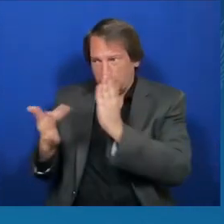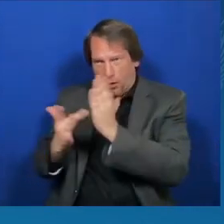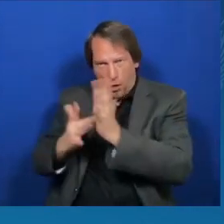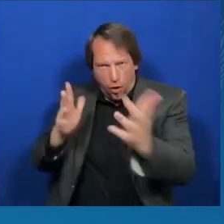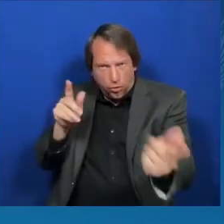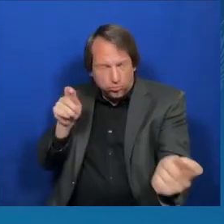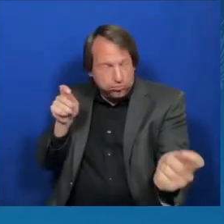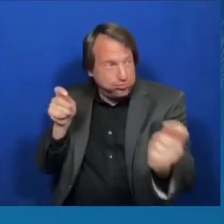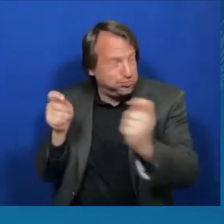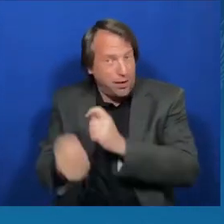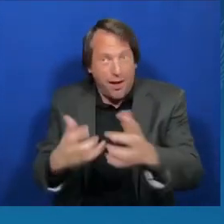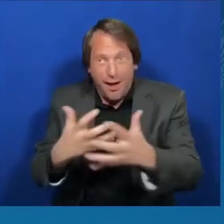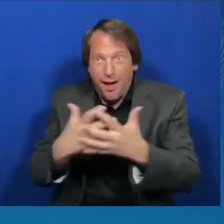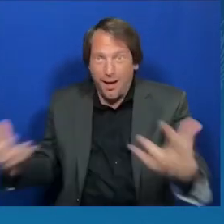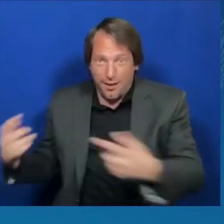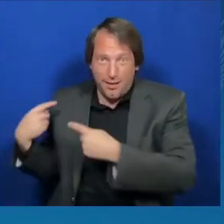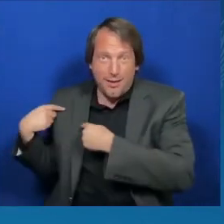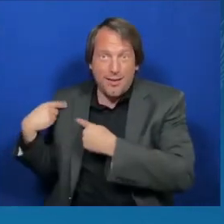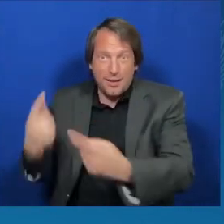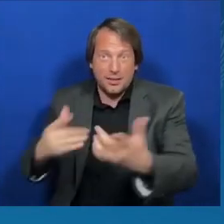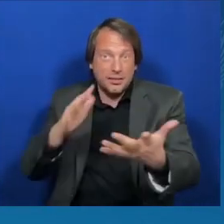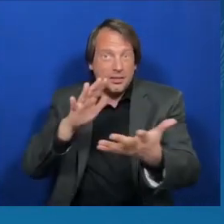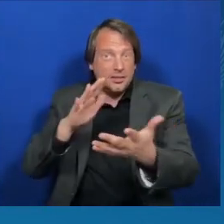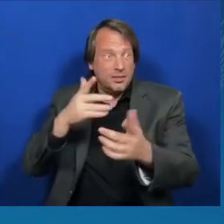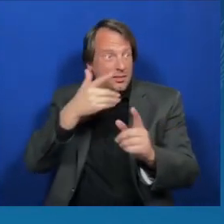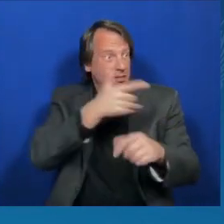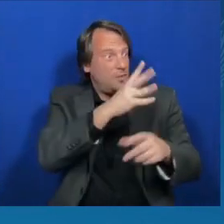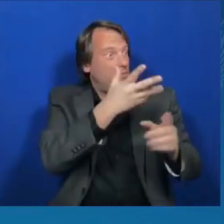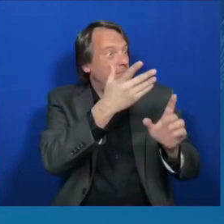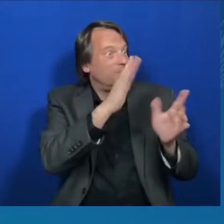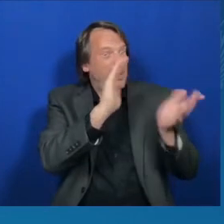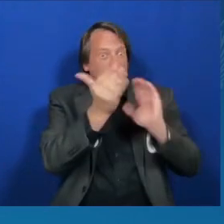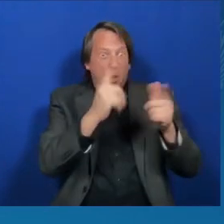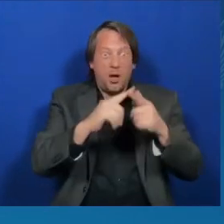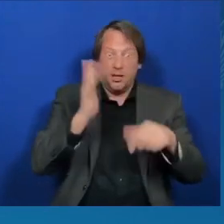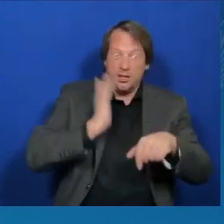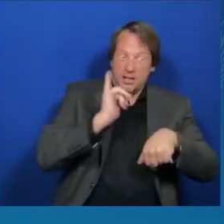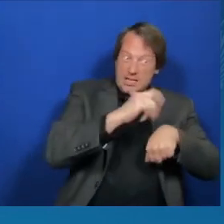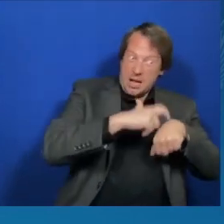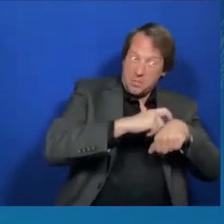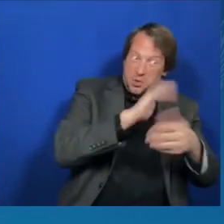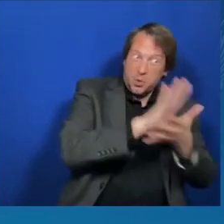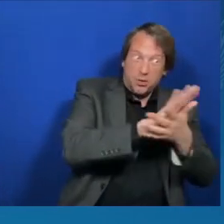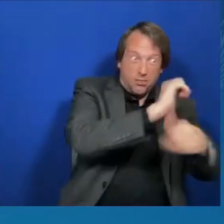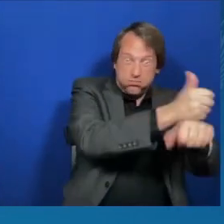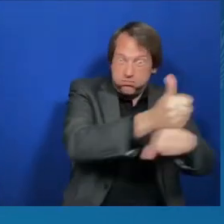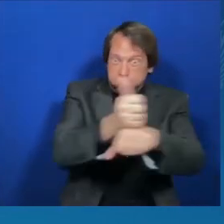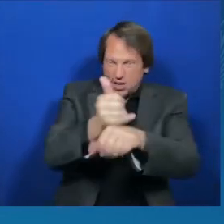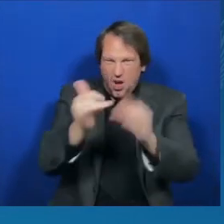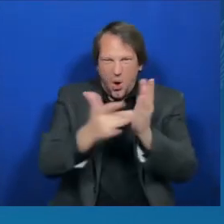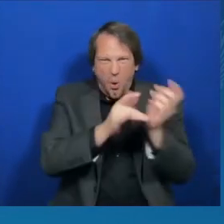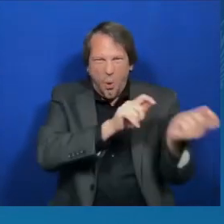we have systems of communication that actually talk with each other technologically?